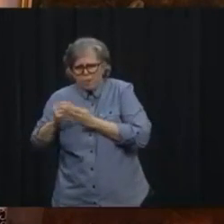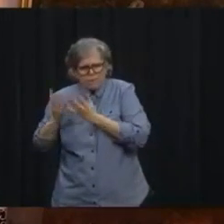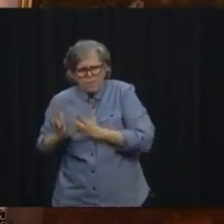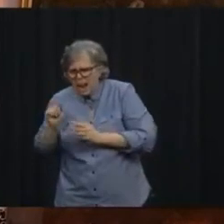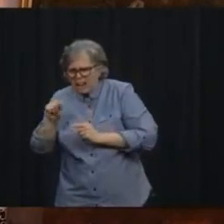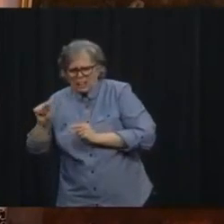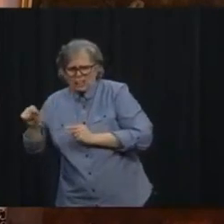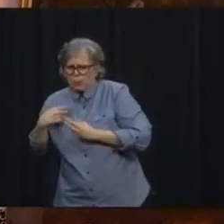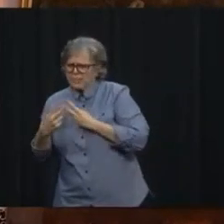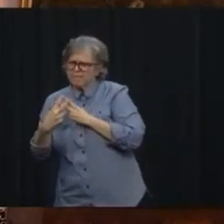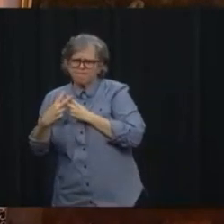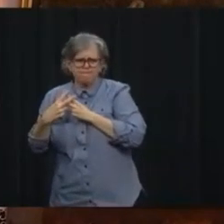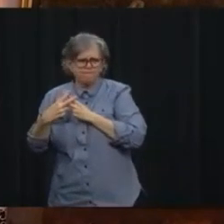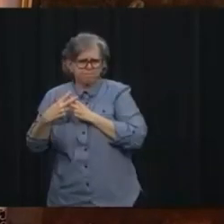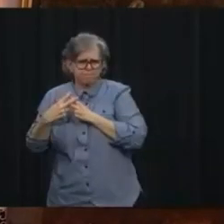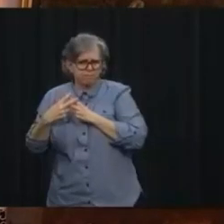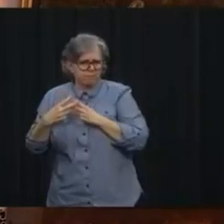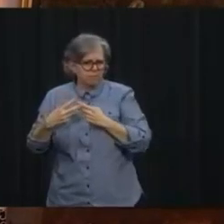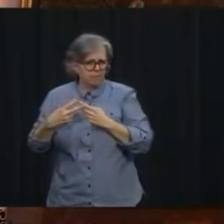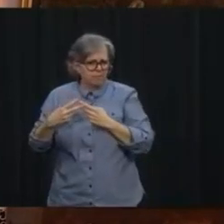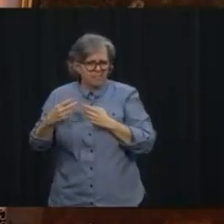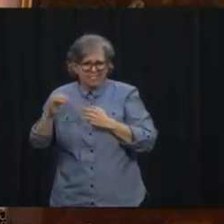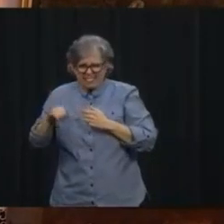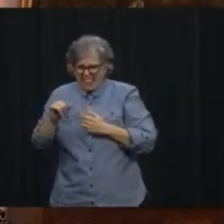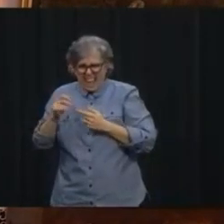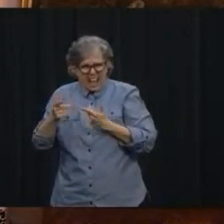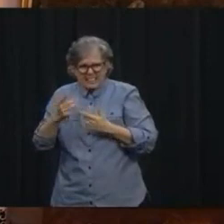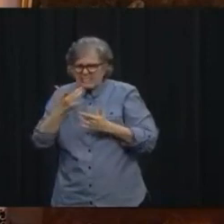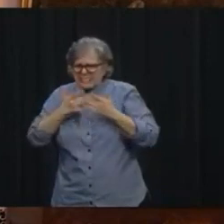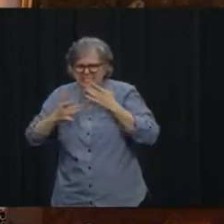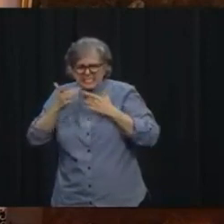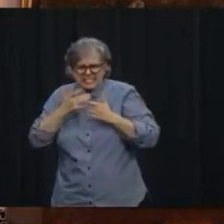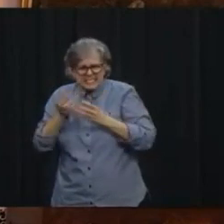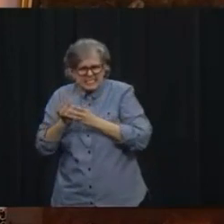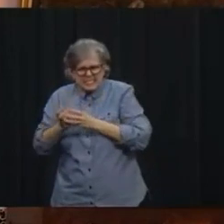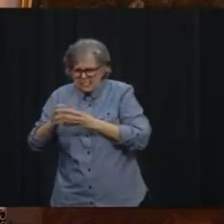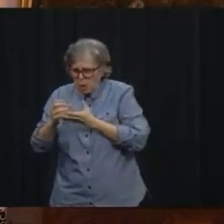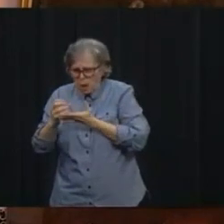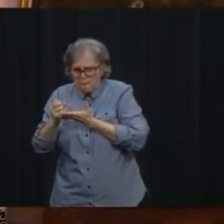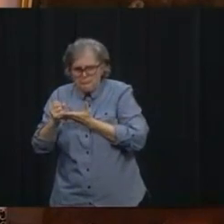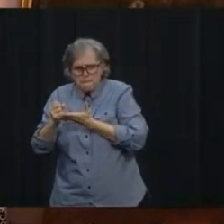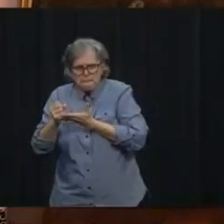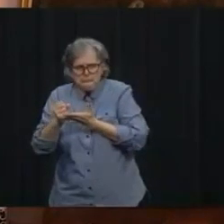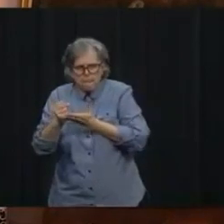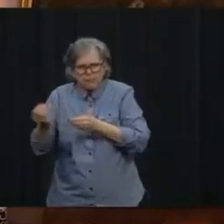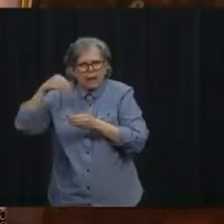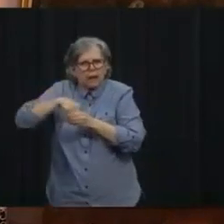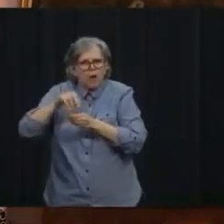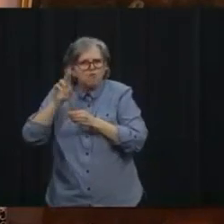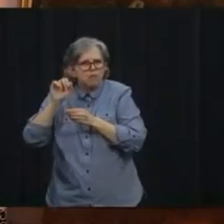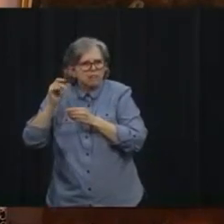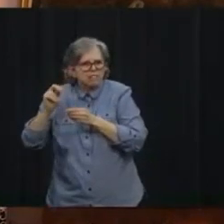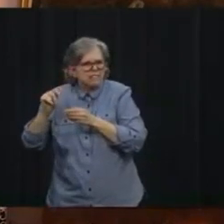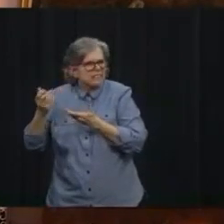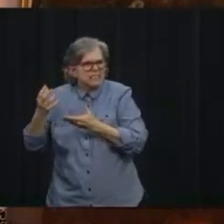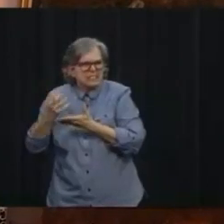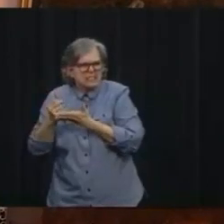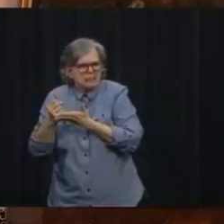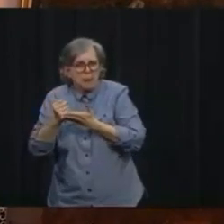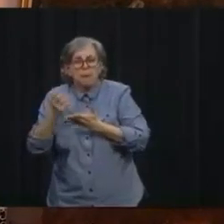They are not telling the full data and the full story of what is happening here. And I need you to look at what's happening on the ground